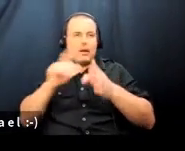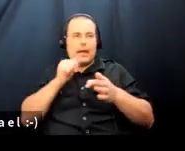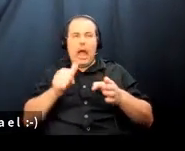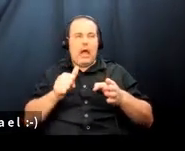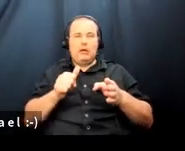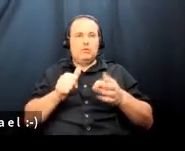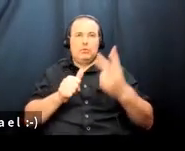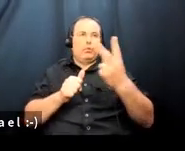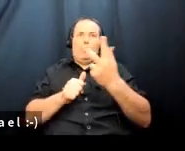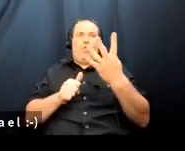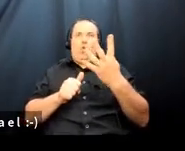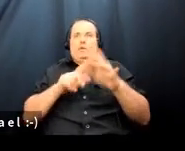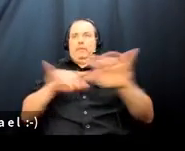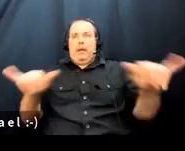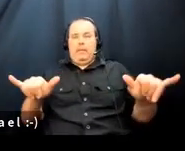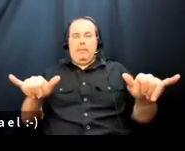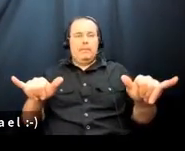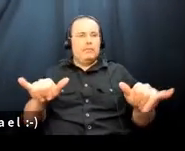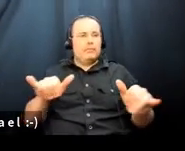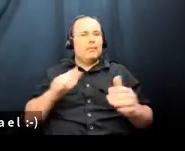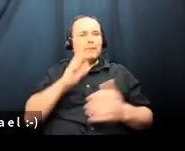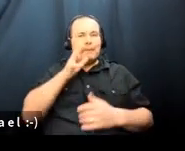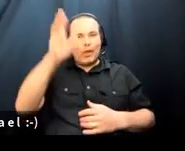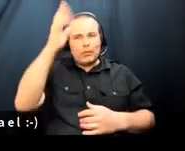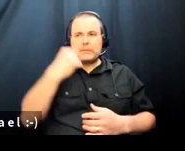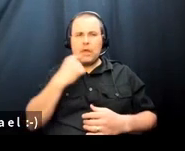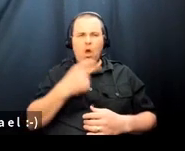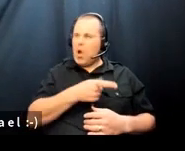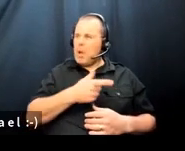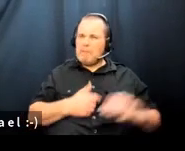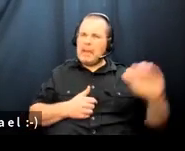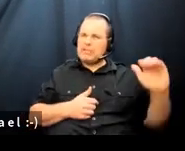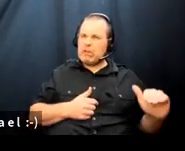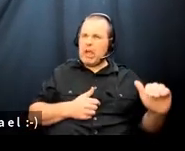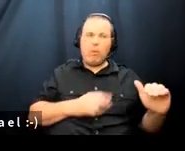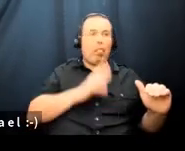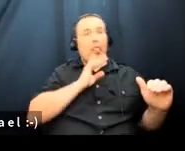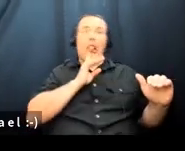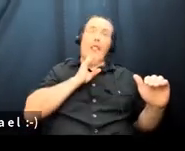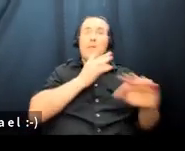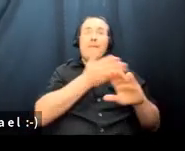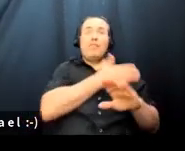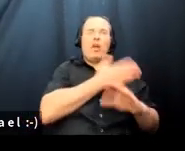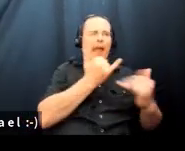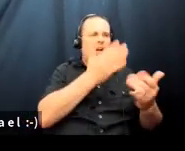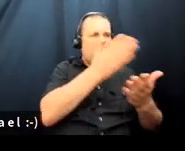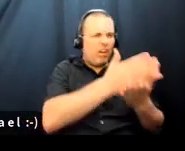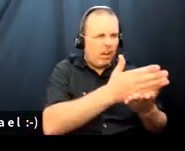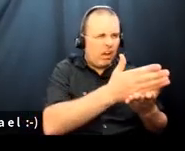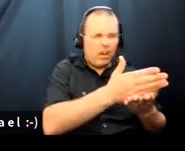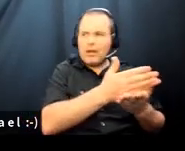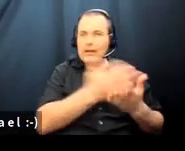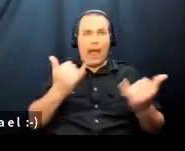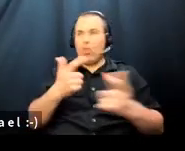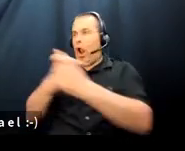they stopped babbling, but now they're up running around. Or my child was running around and now they're sitting